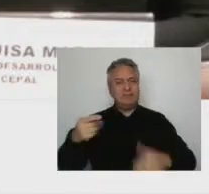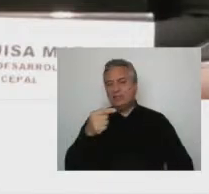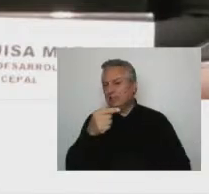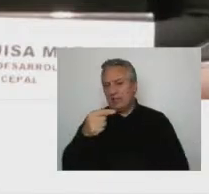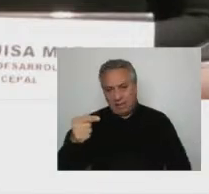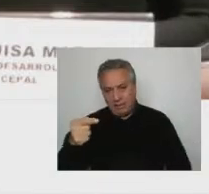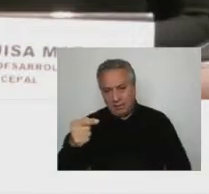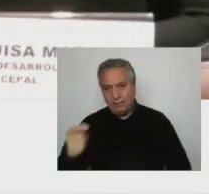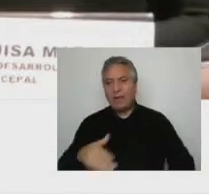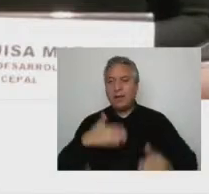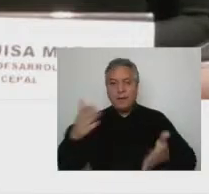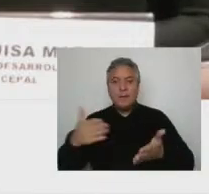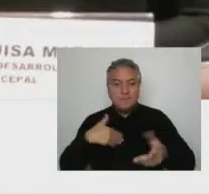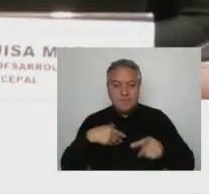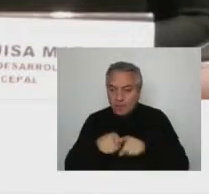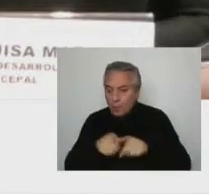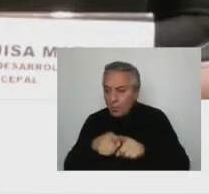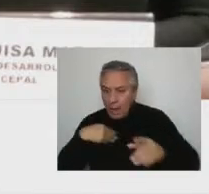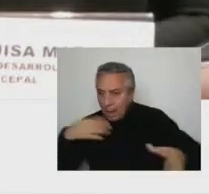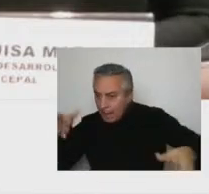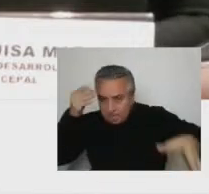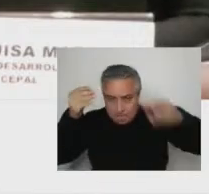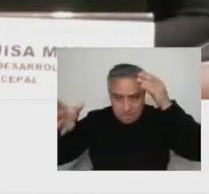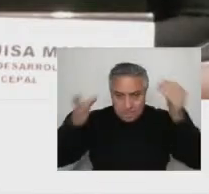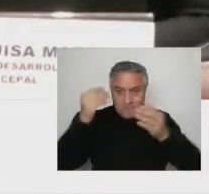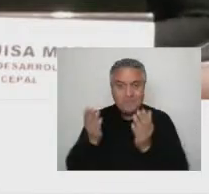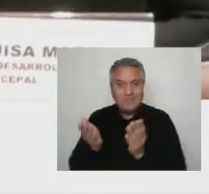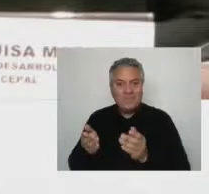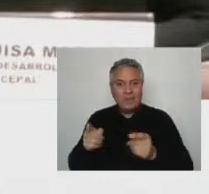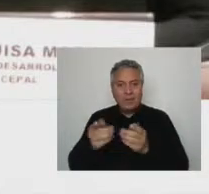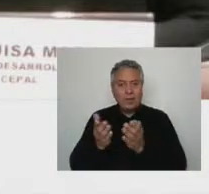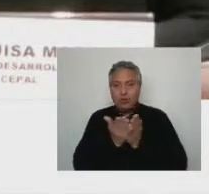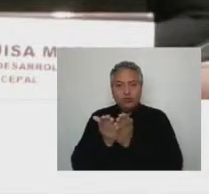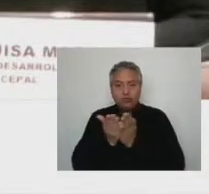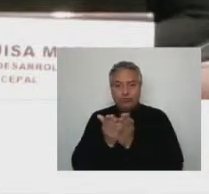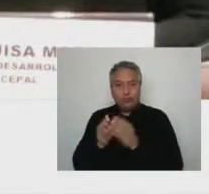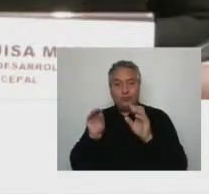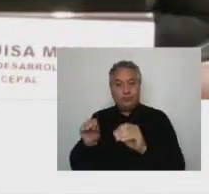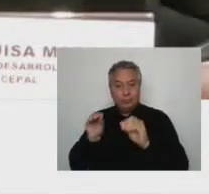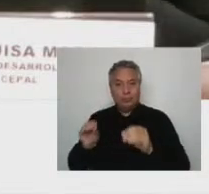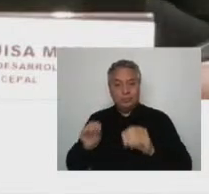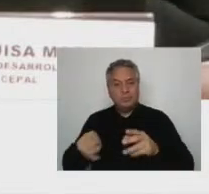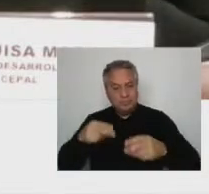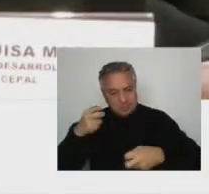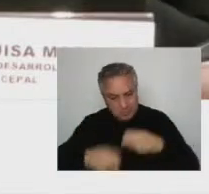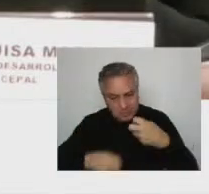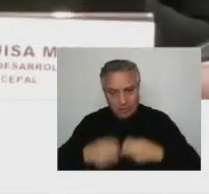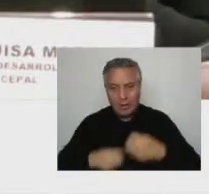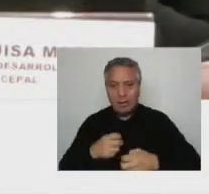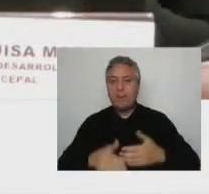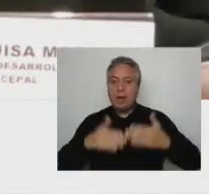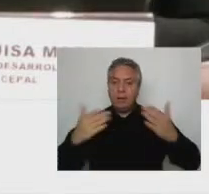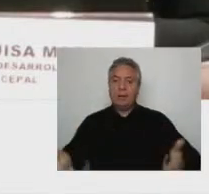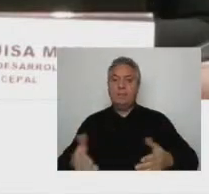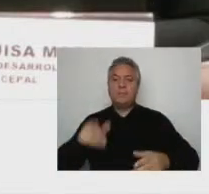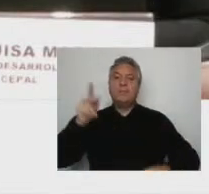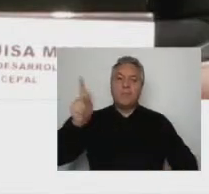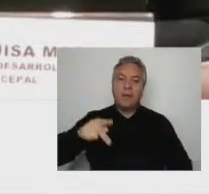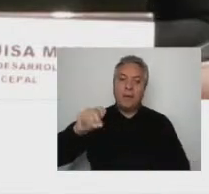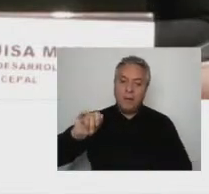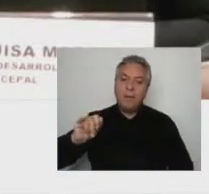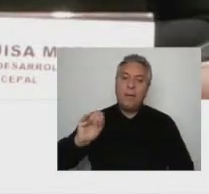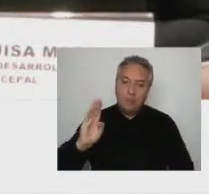a negative impact on learning processes and the educational system. There was also historic market increase